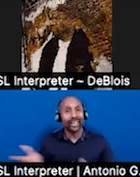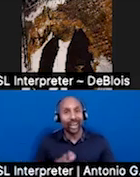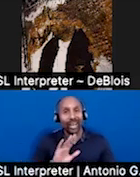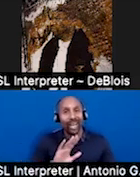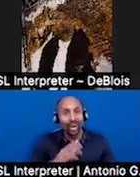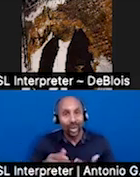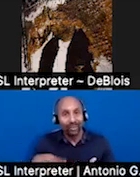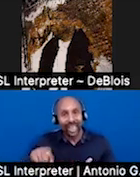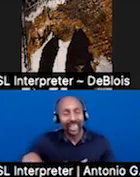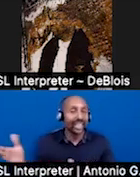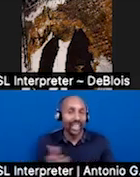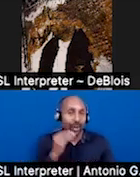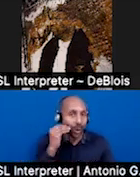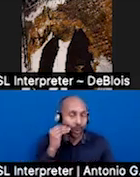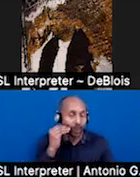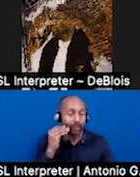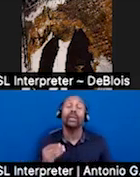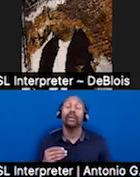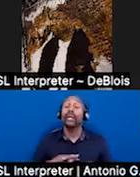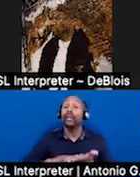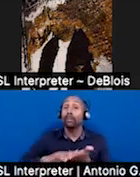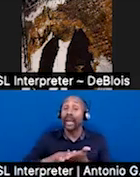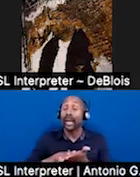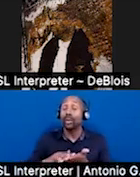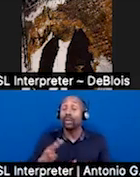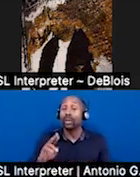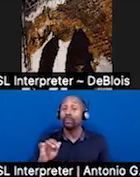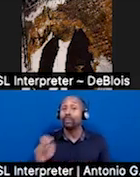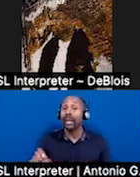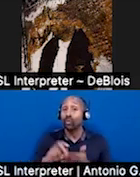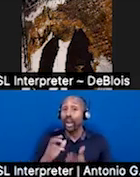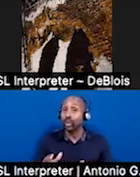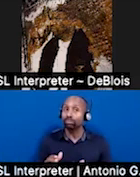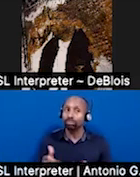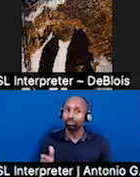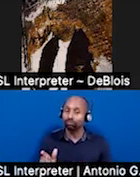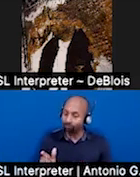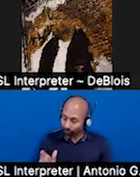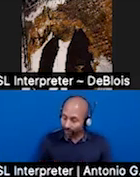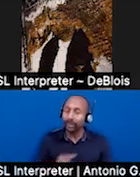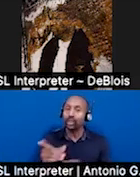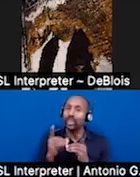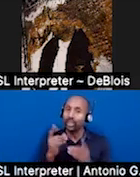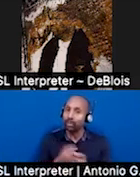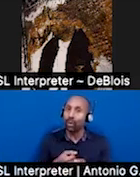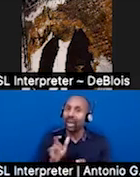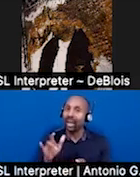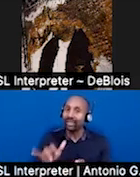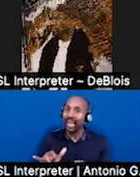Braille writer, they need to take it home, right? And so making sure that districts are supported to do that. And then as our